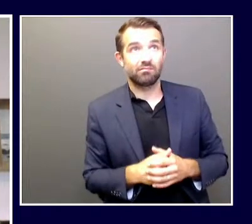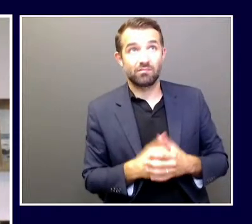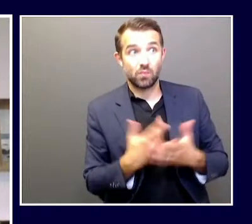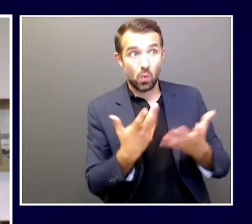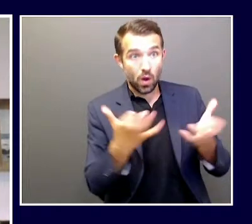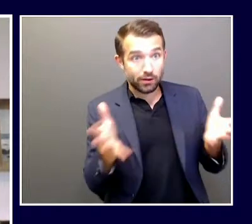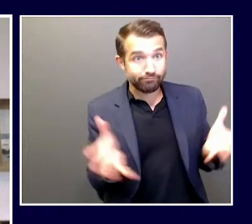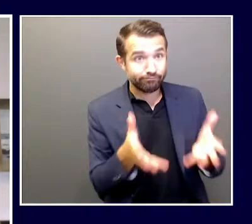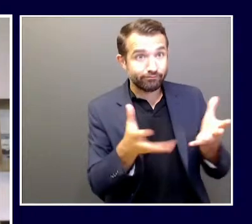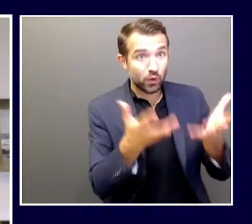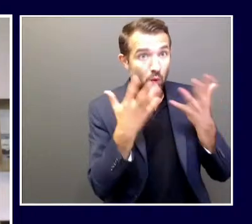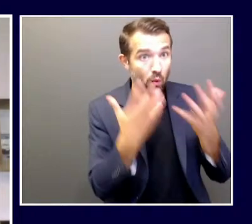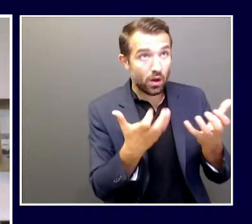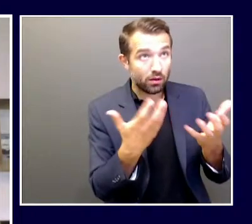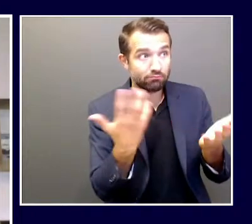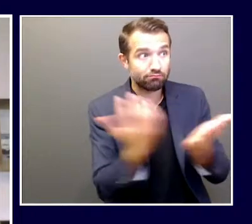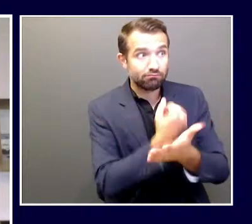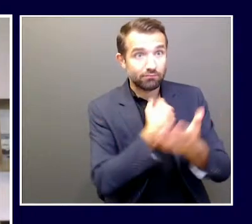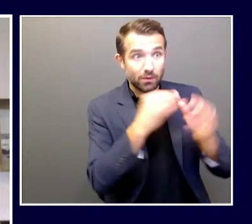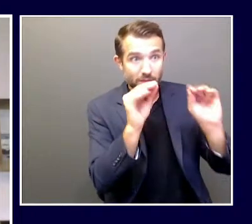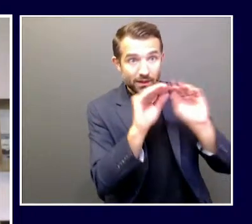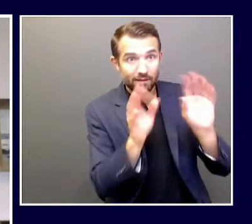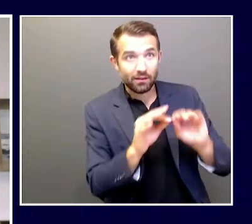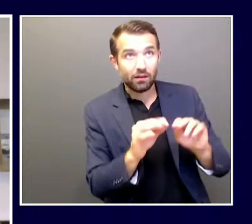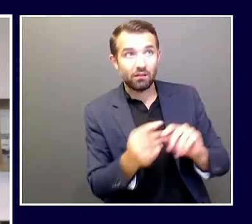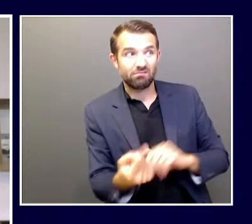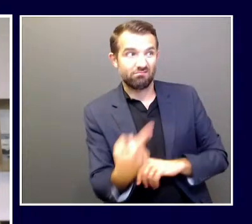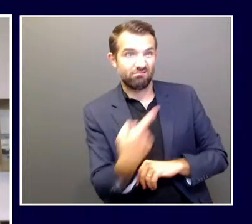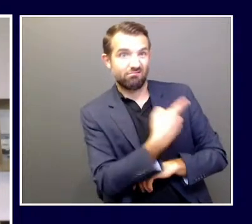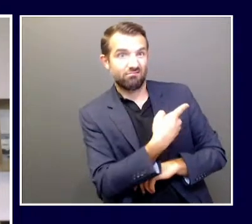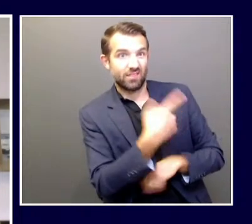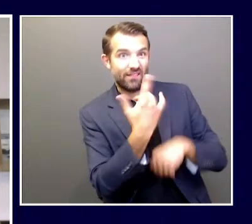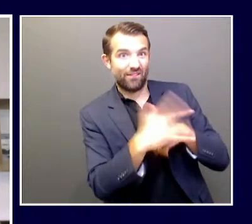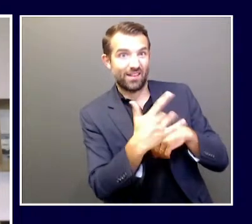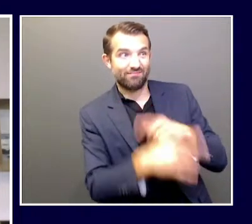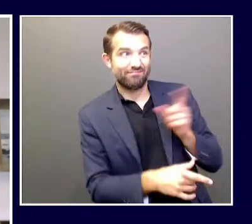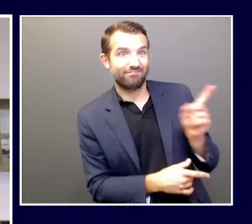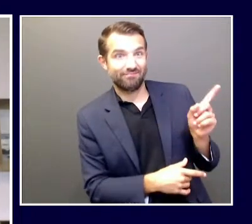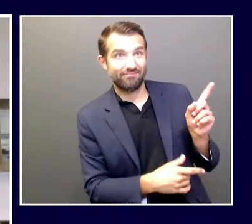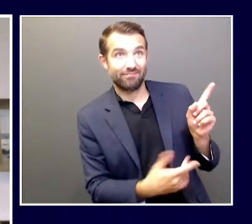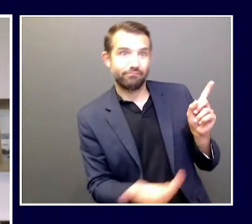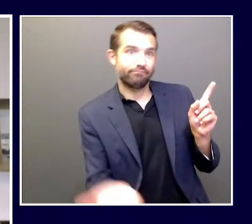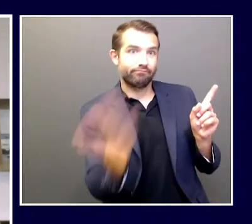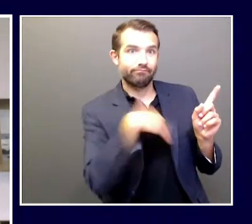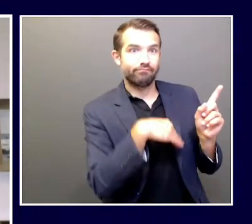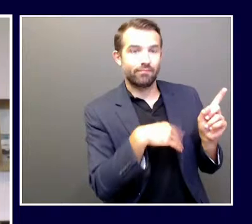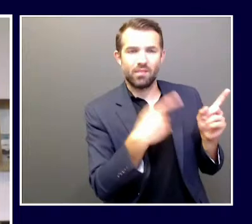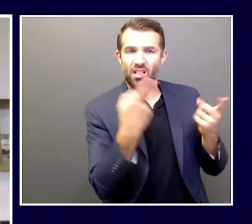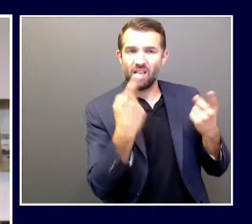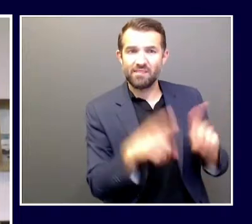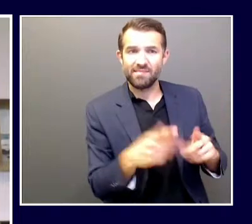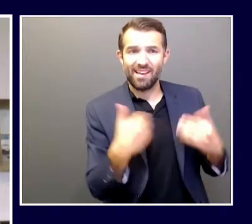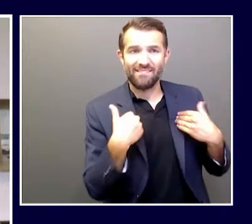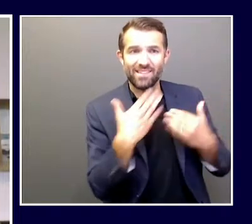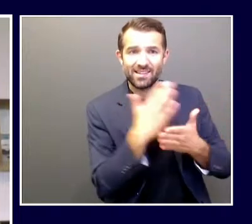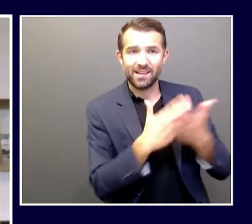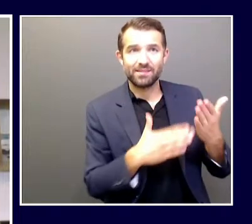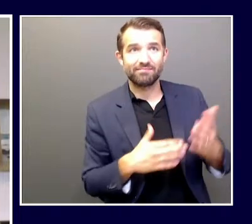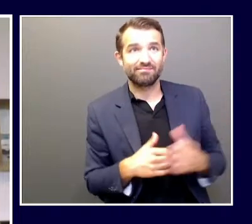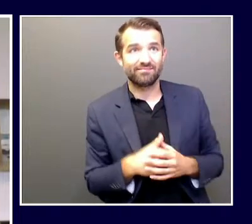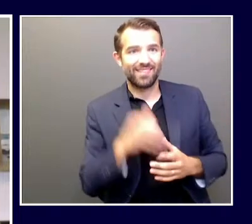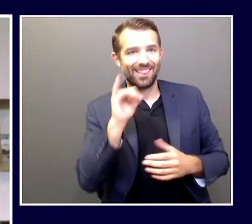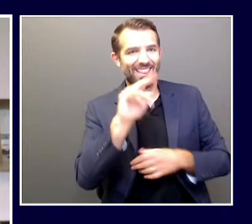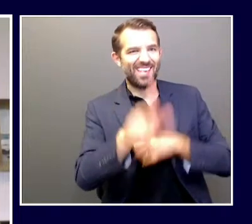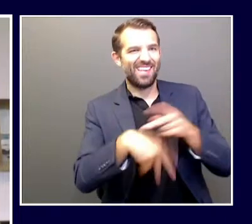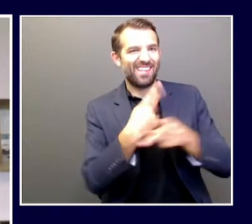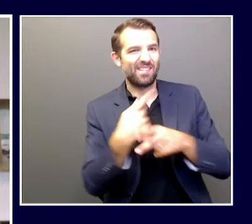direct engagement that we're focused on right now. It's going to be going group to group, asking what their concerns are, and then coupling it, quite